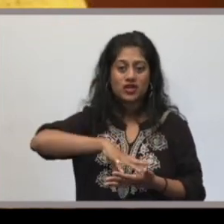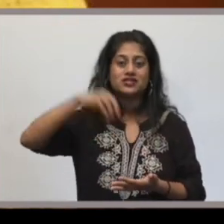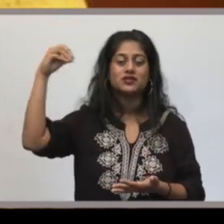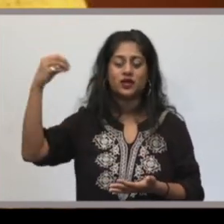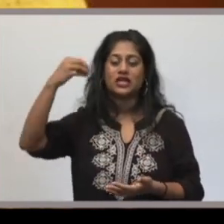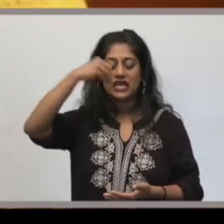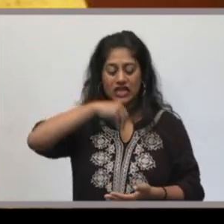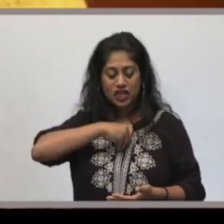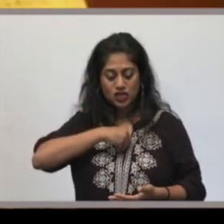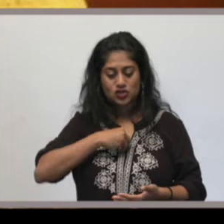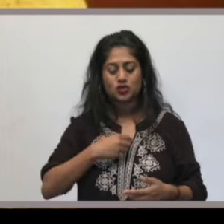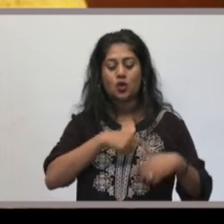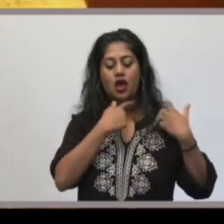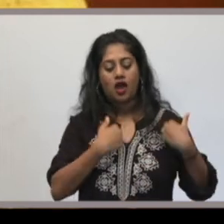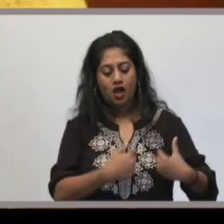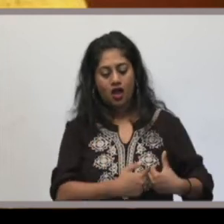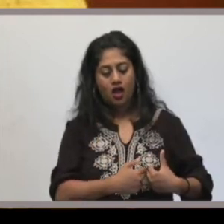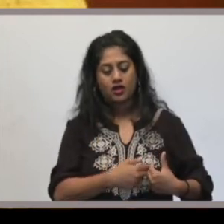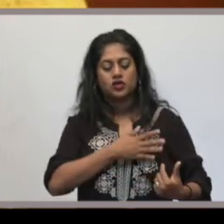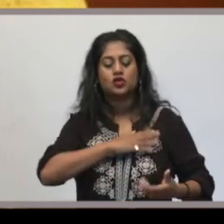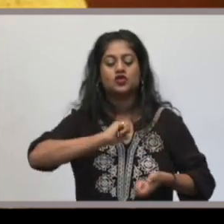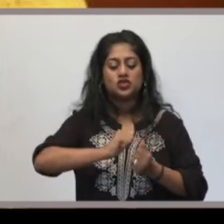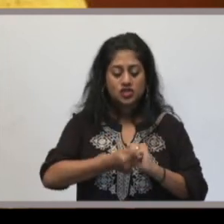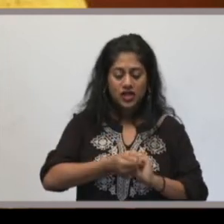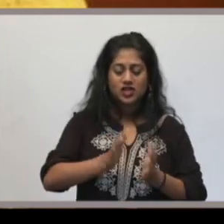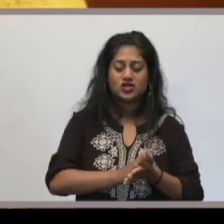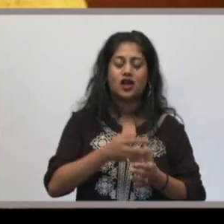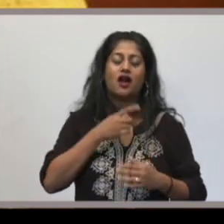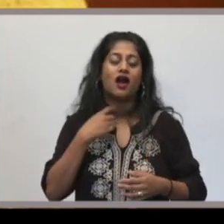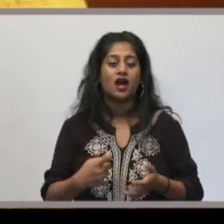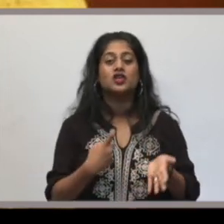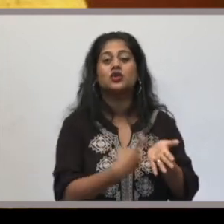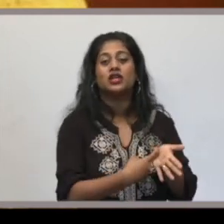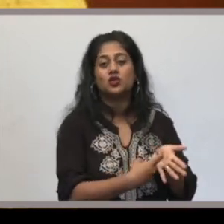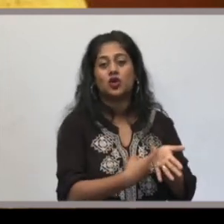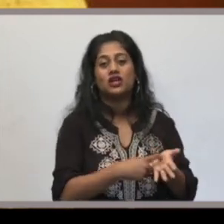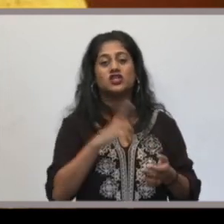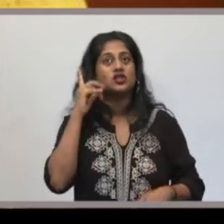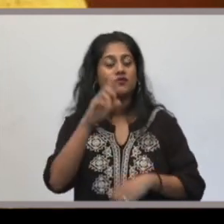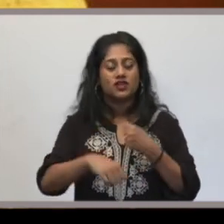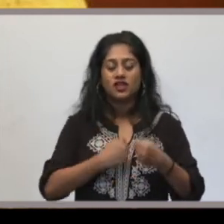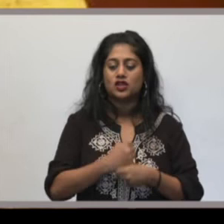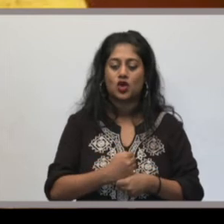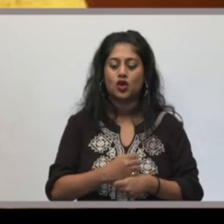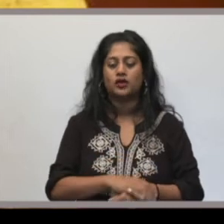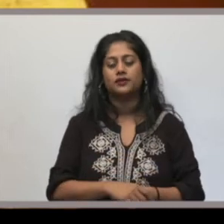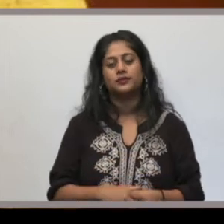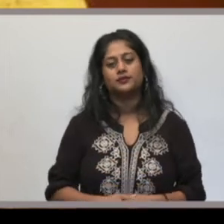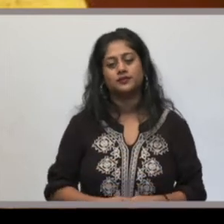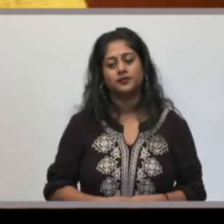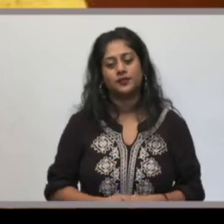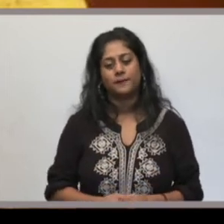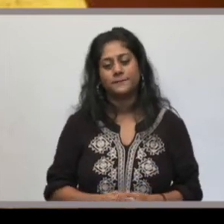religion. No, it was trying to get into a relationship with God. I want to tell you, it doesn't matter who you